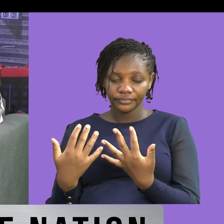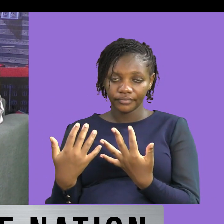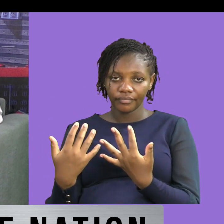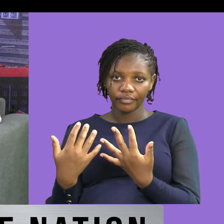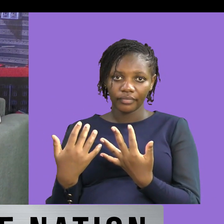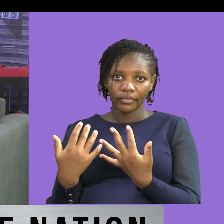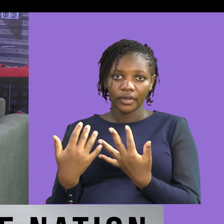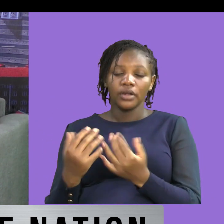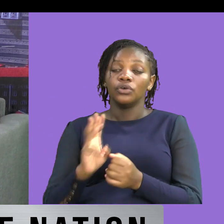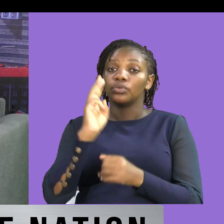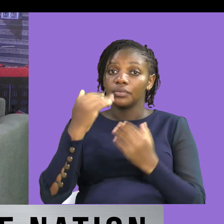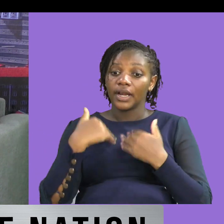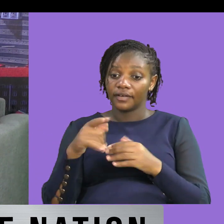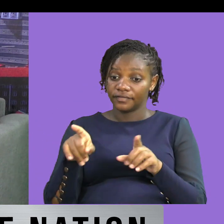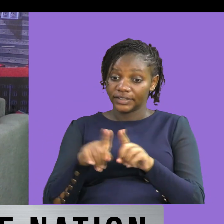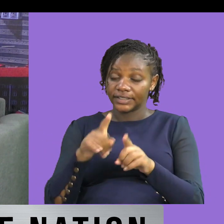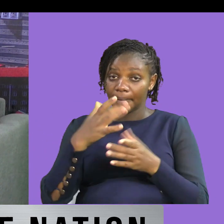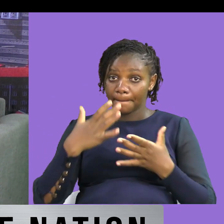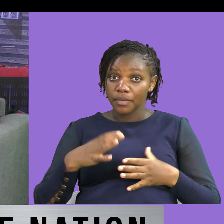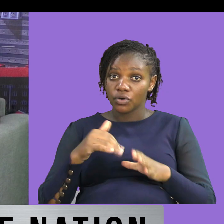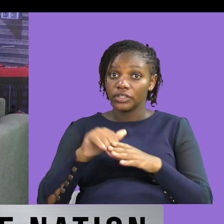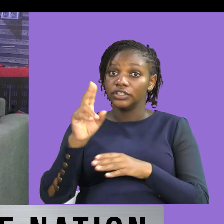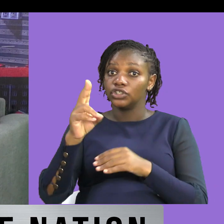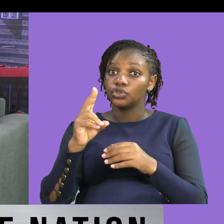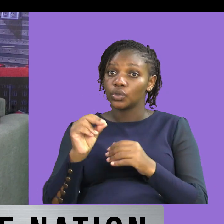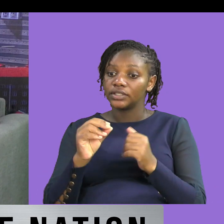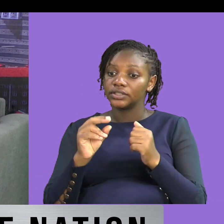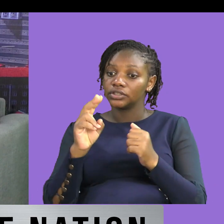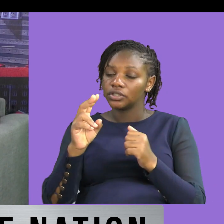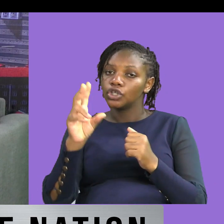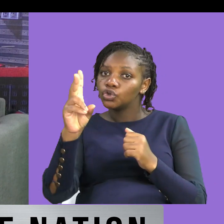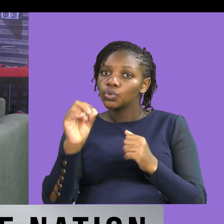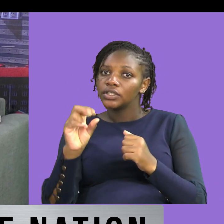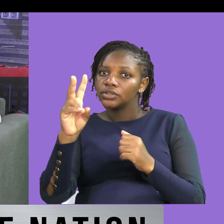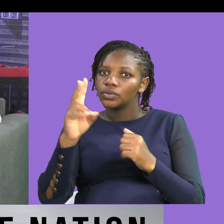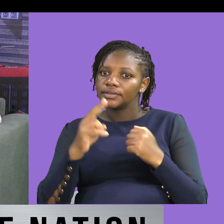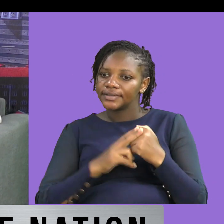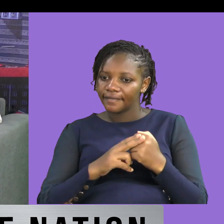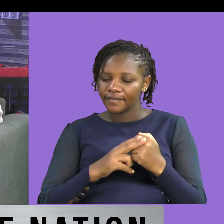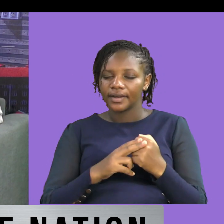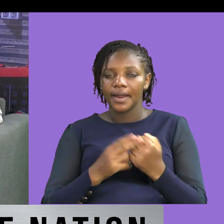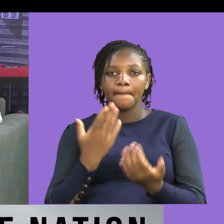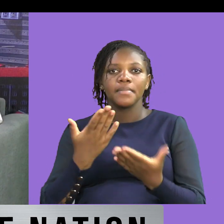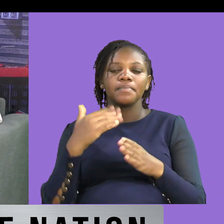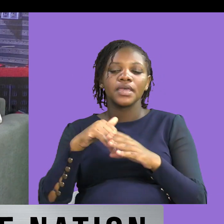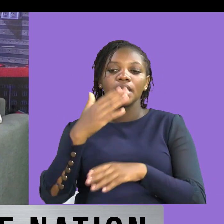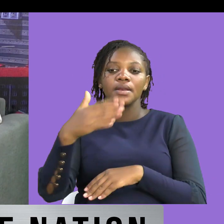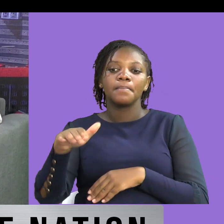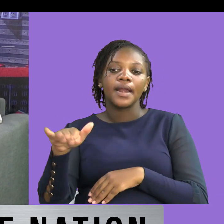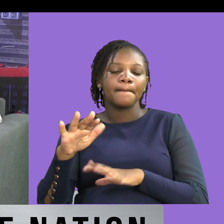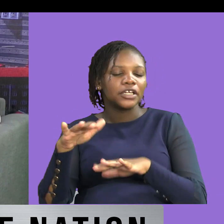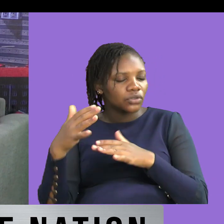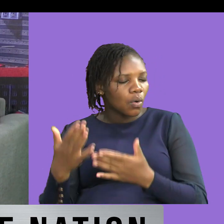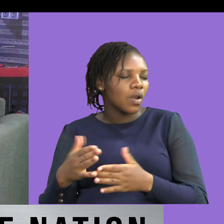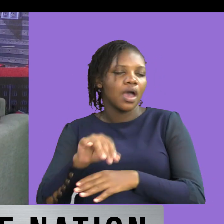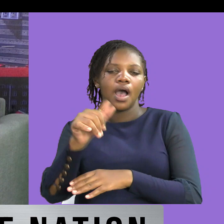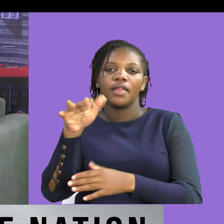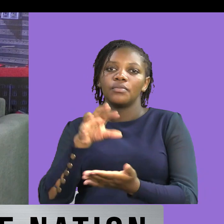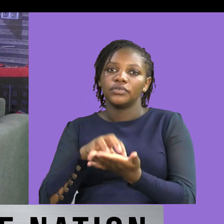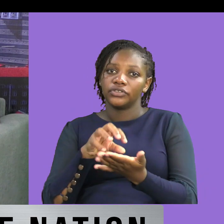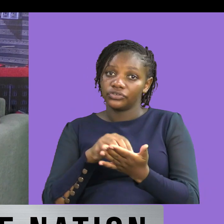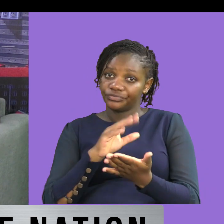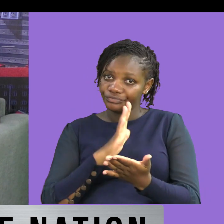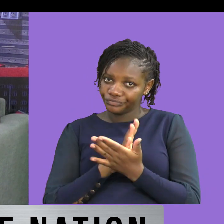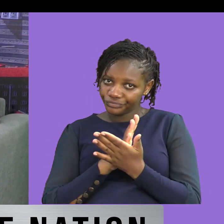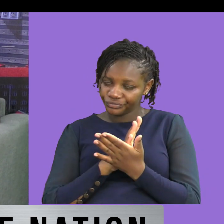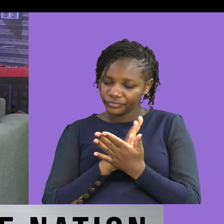in in 2027. Yes. If they are not in parliament, they're the ones who are going to and in 2032 to vote. And Yeah.